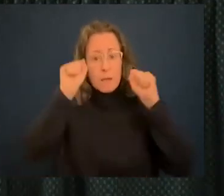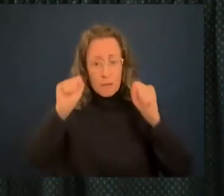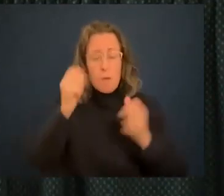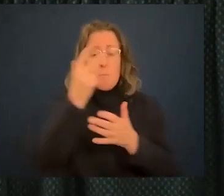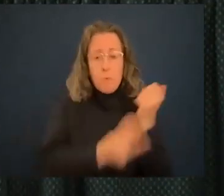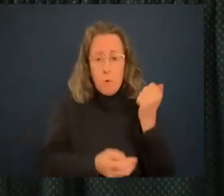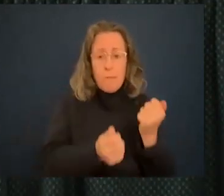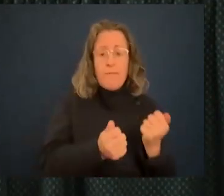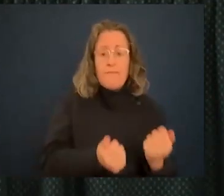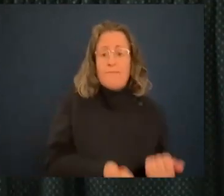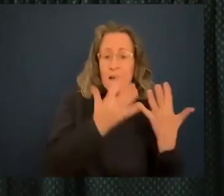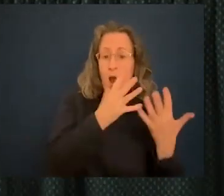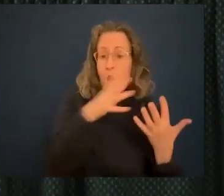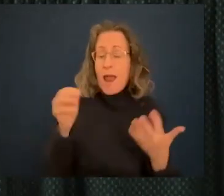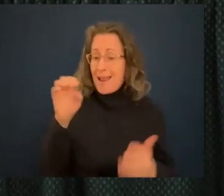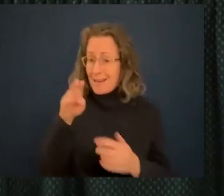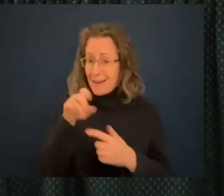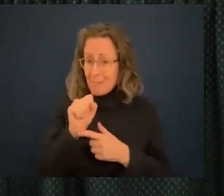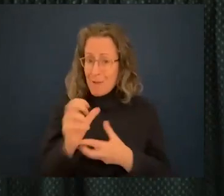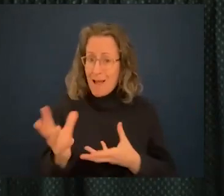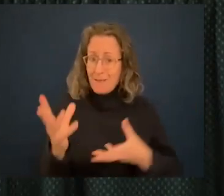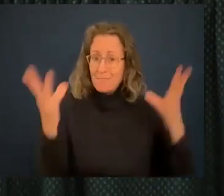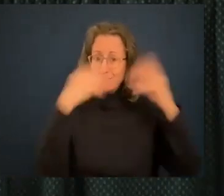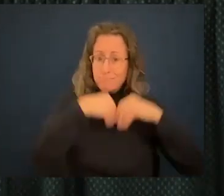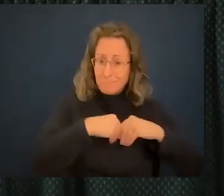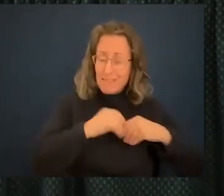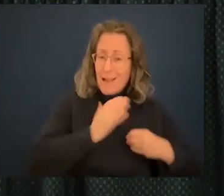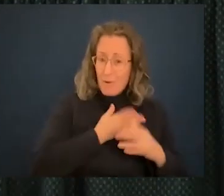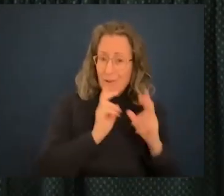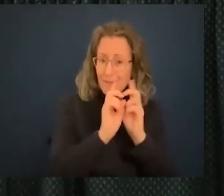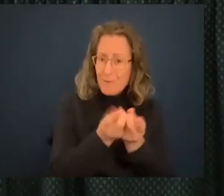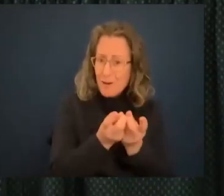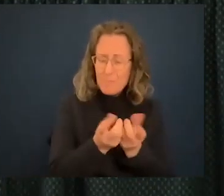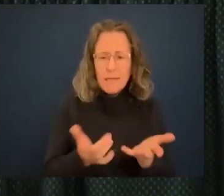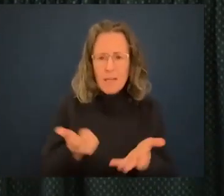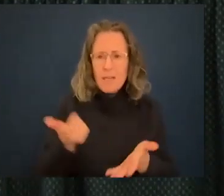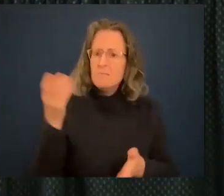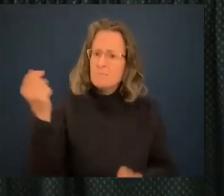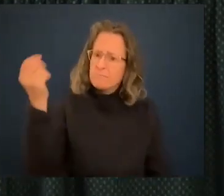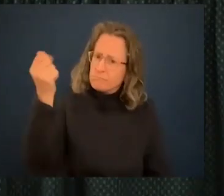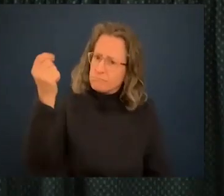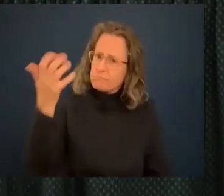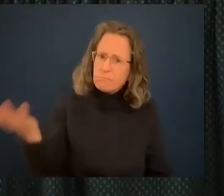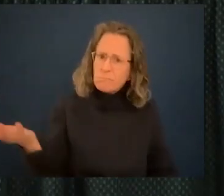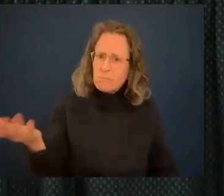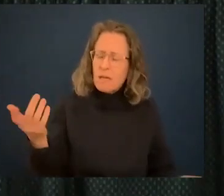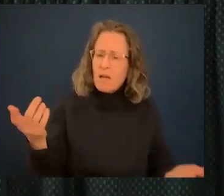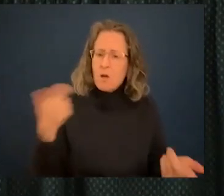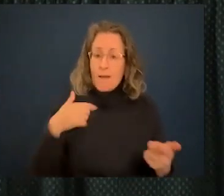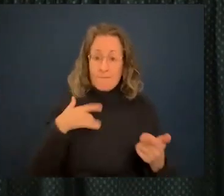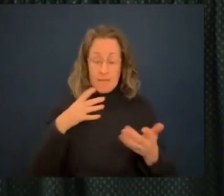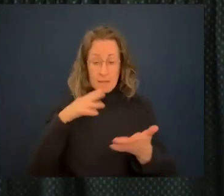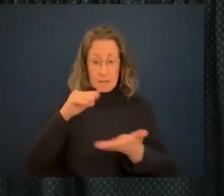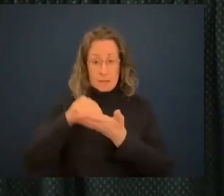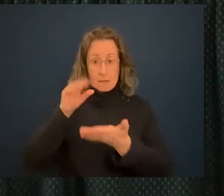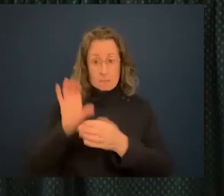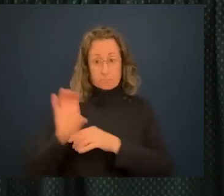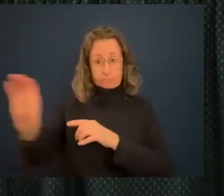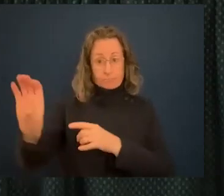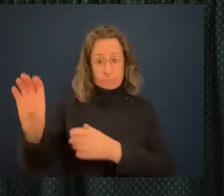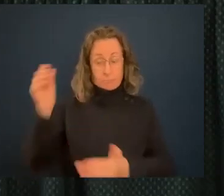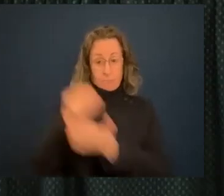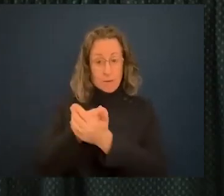should wait to make decisions on the amount of money that potentially the town could incur if we wanted to transfer trans transition to